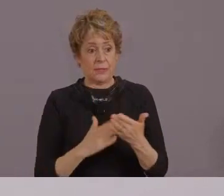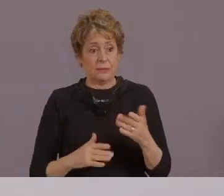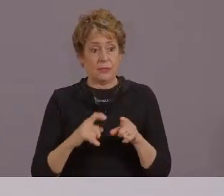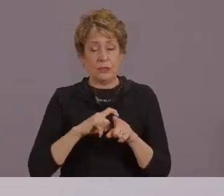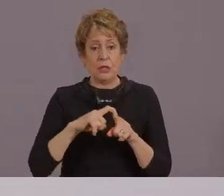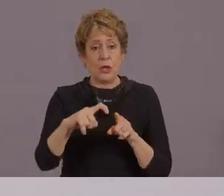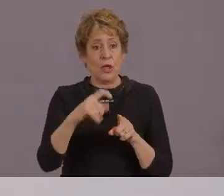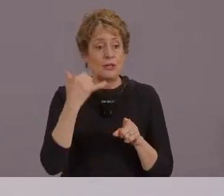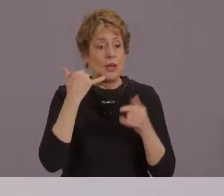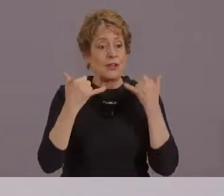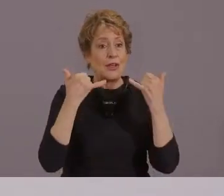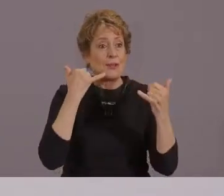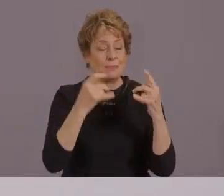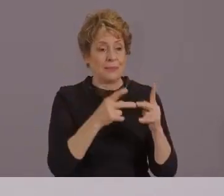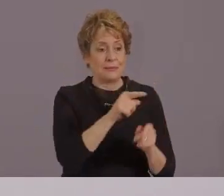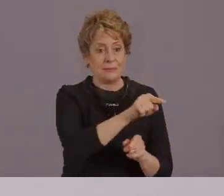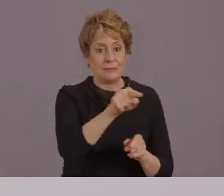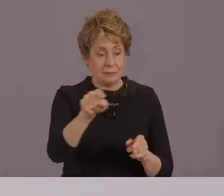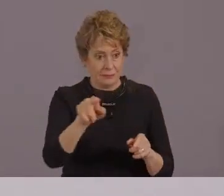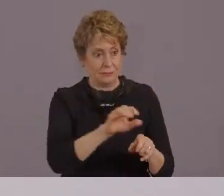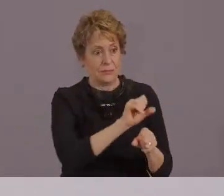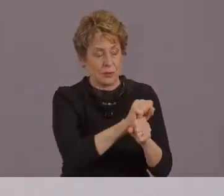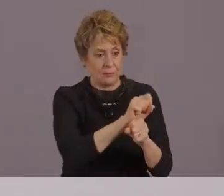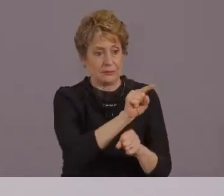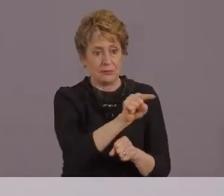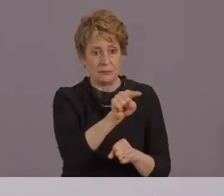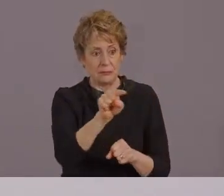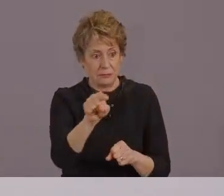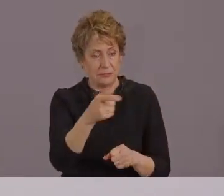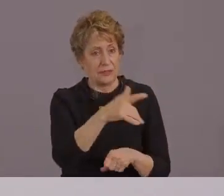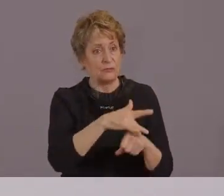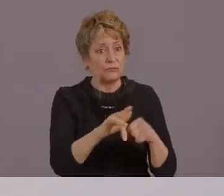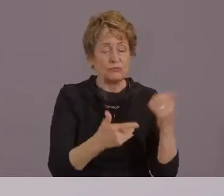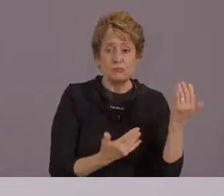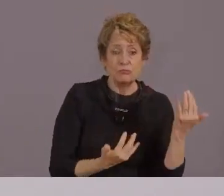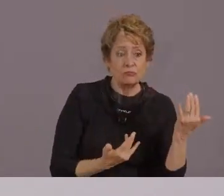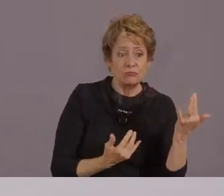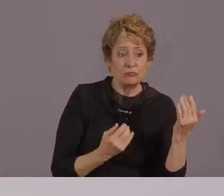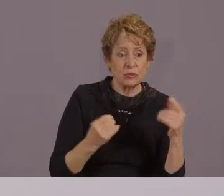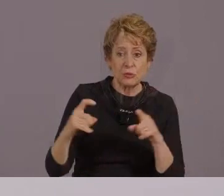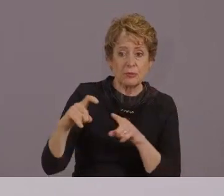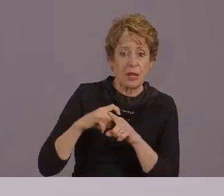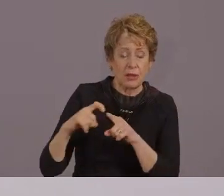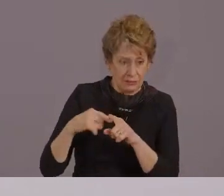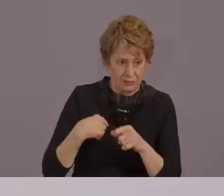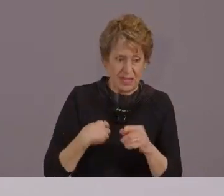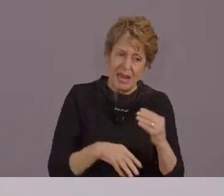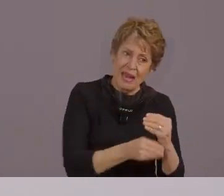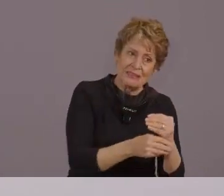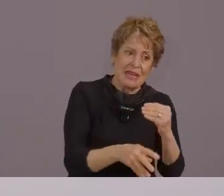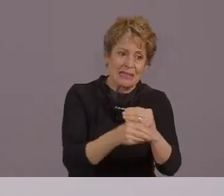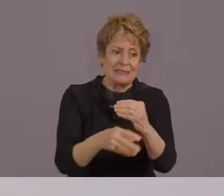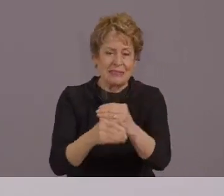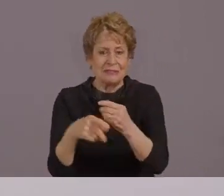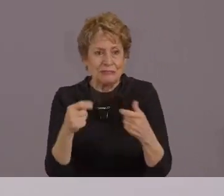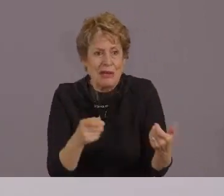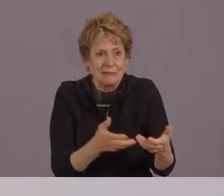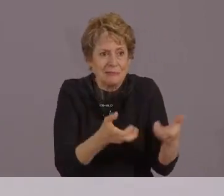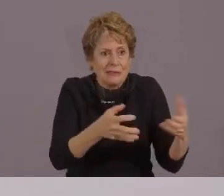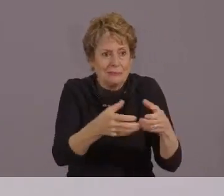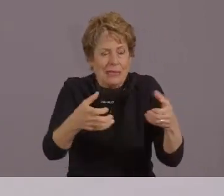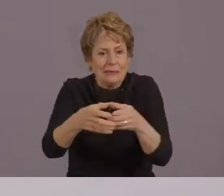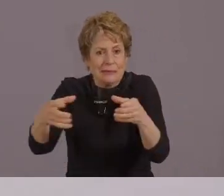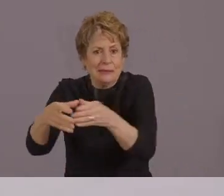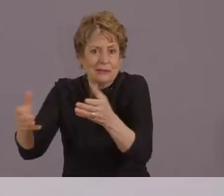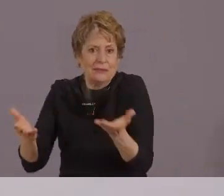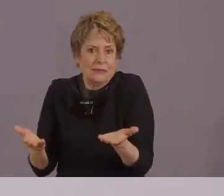And we're trying to add more and more appointments as we get the vaccine to do that. Okay, thank you. I know I said last question, but if you could